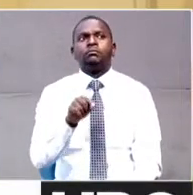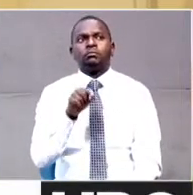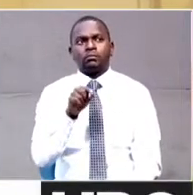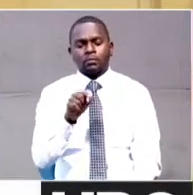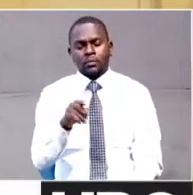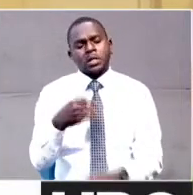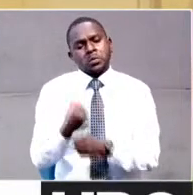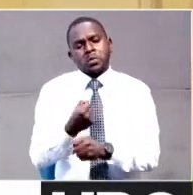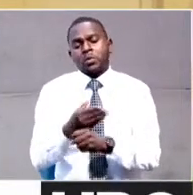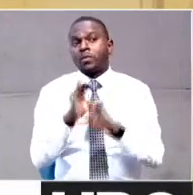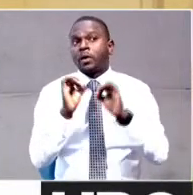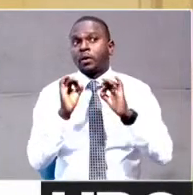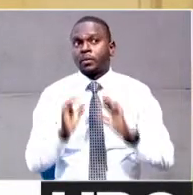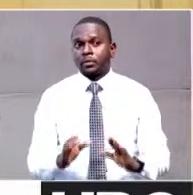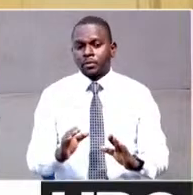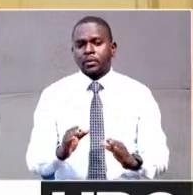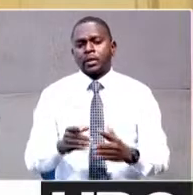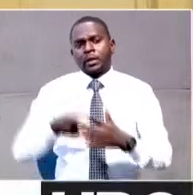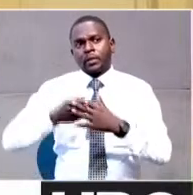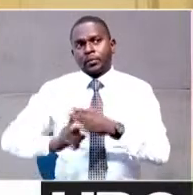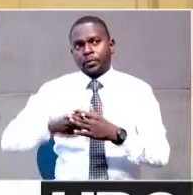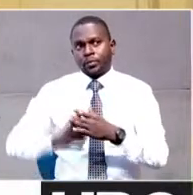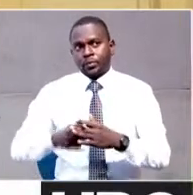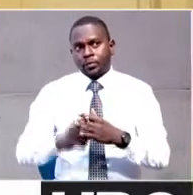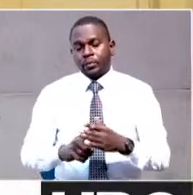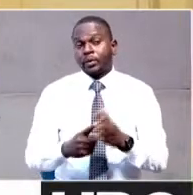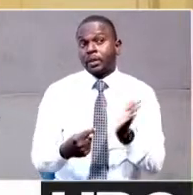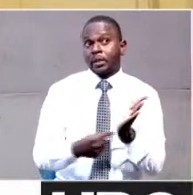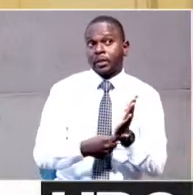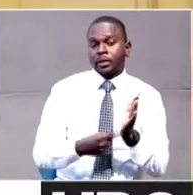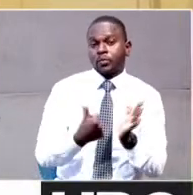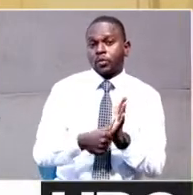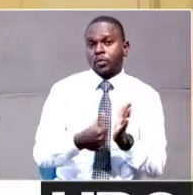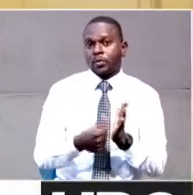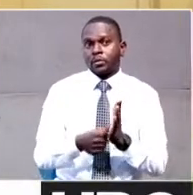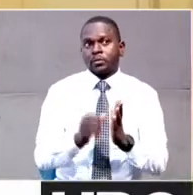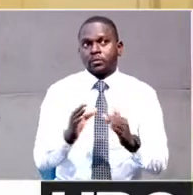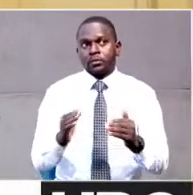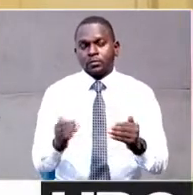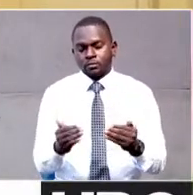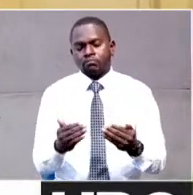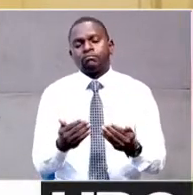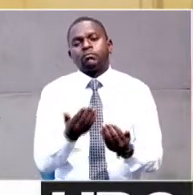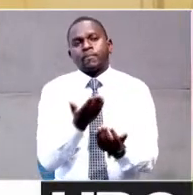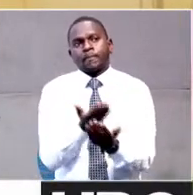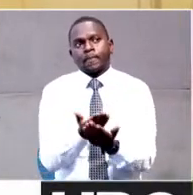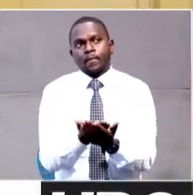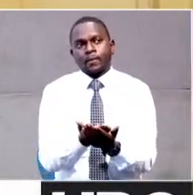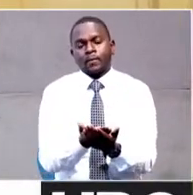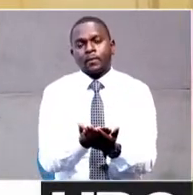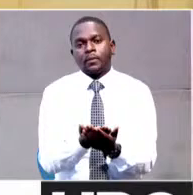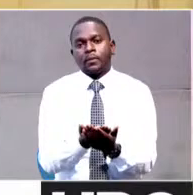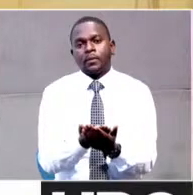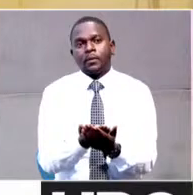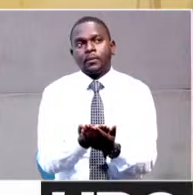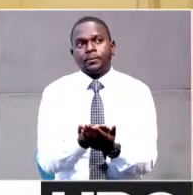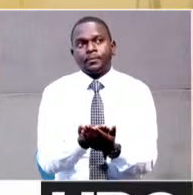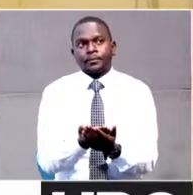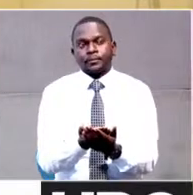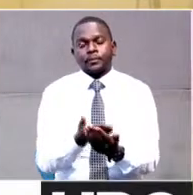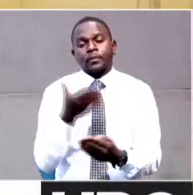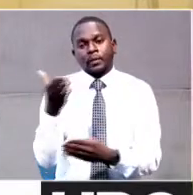not been working. Some mechanical, technical problems, and we notified the ministry. The